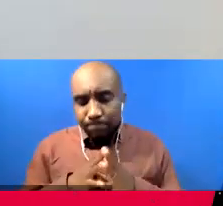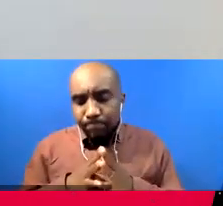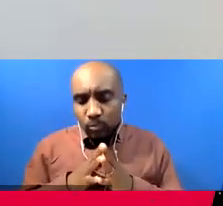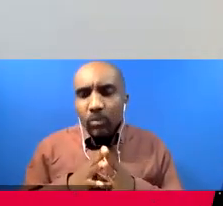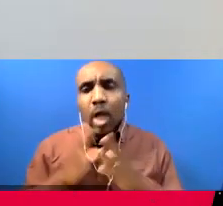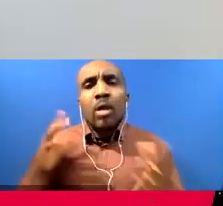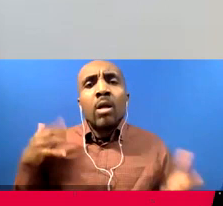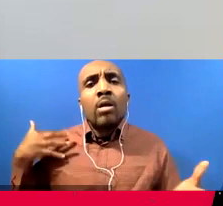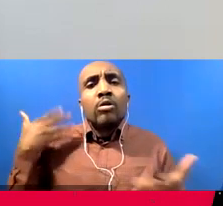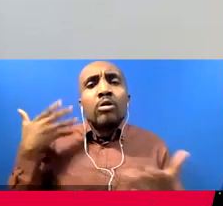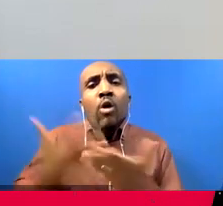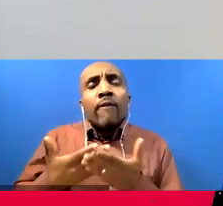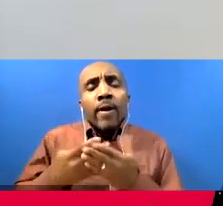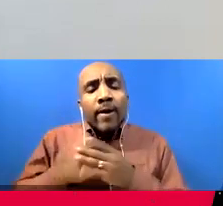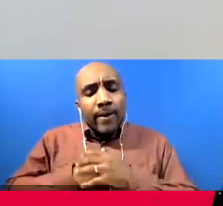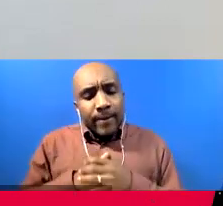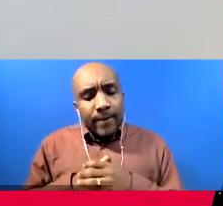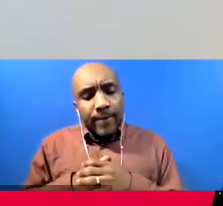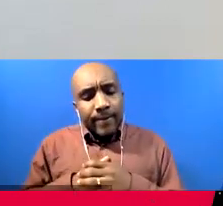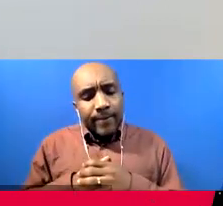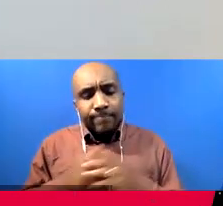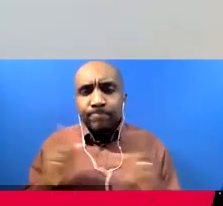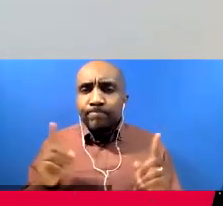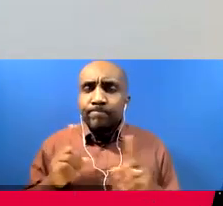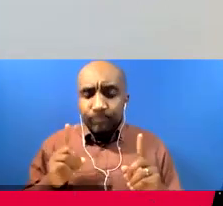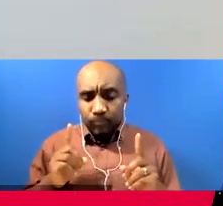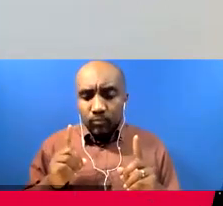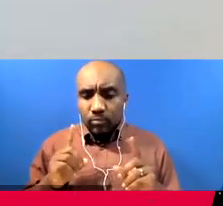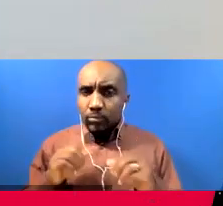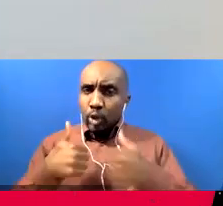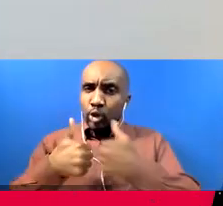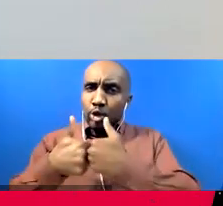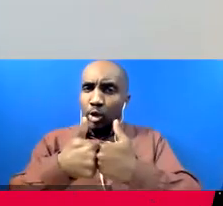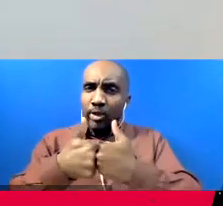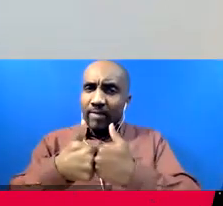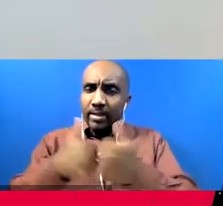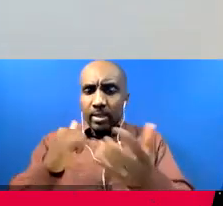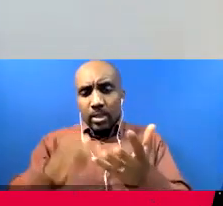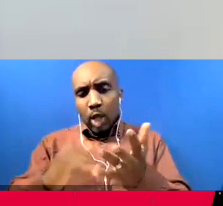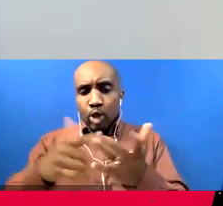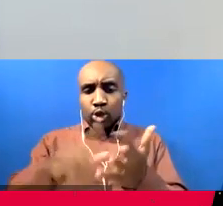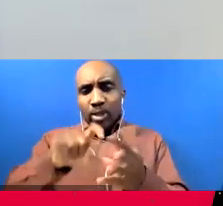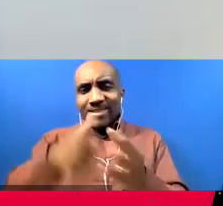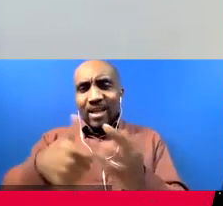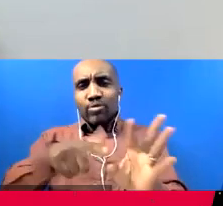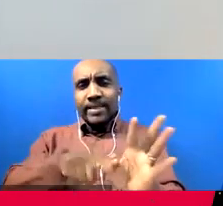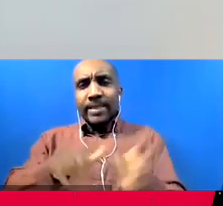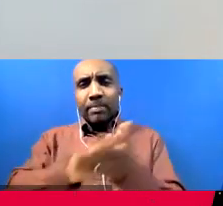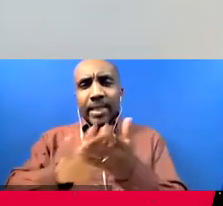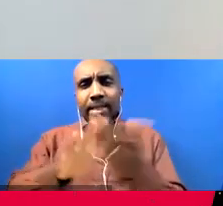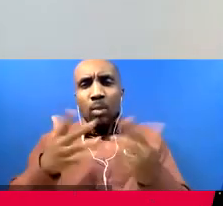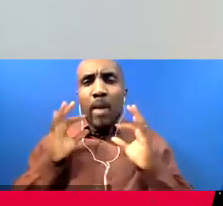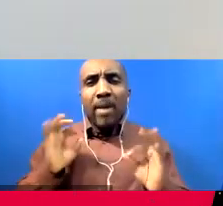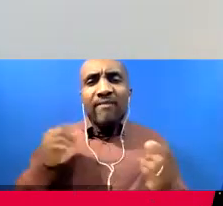I'm gathering so far is that solidarity is also recognizing our